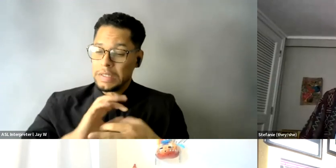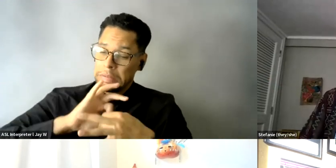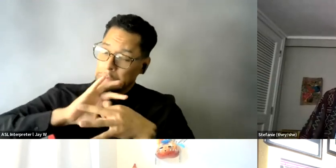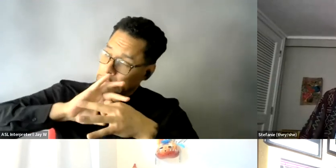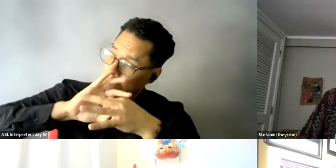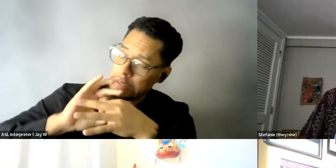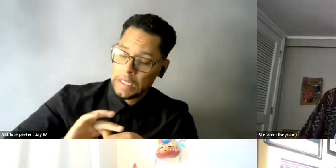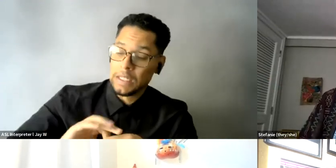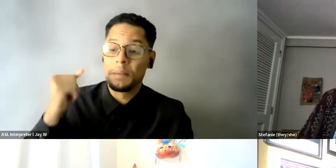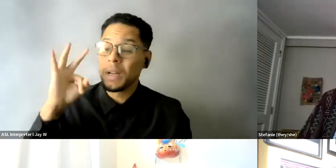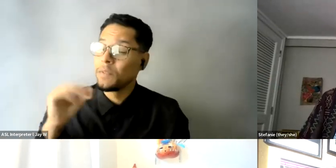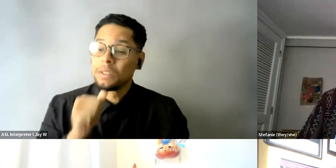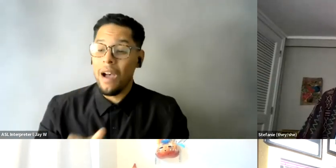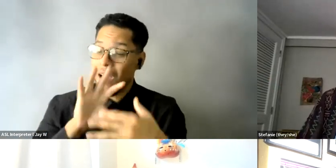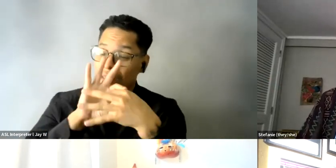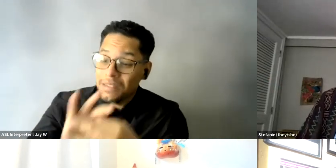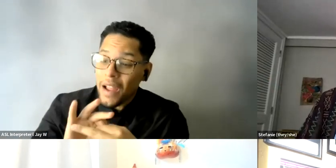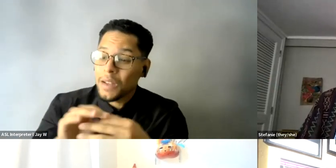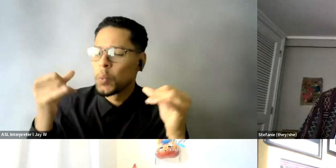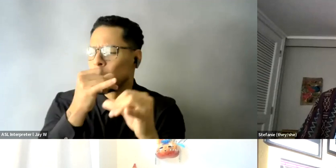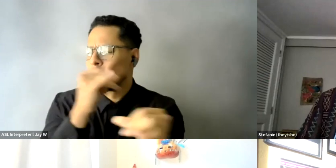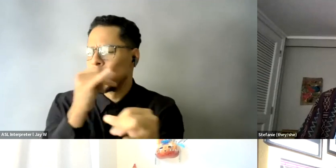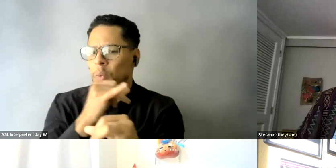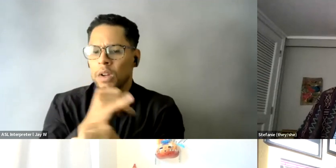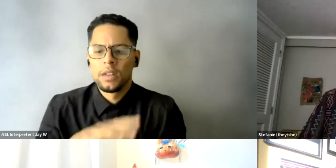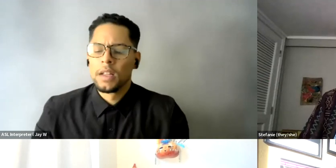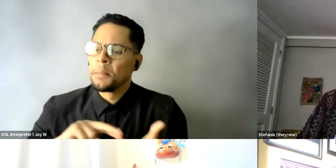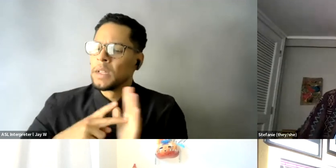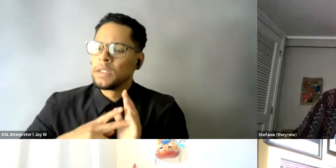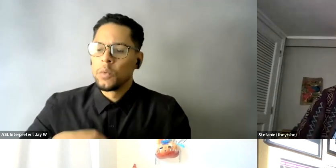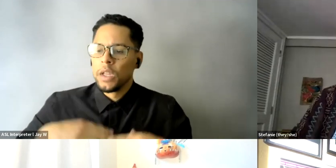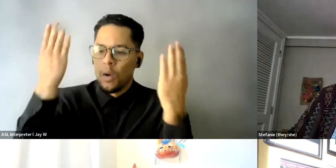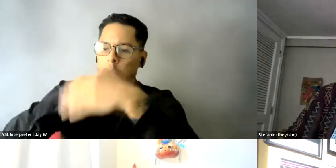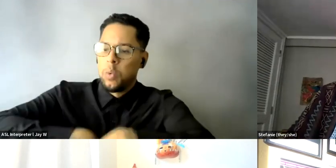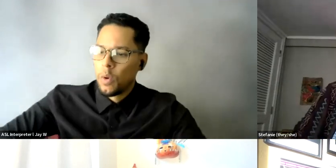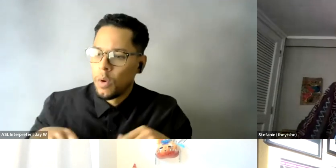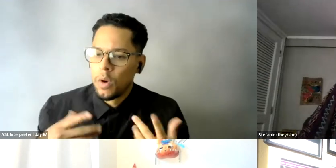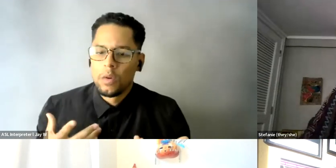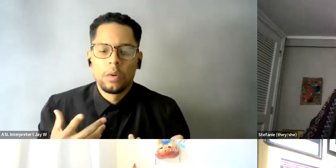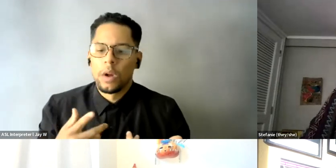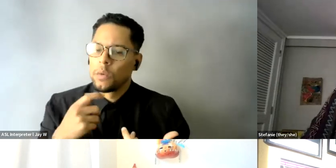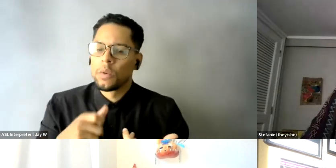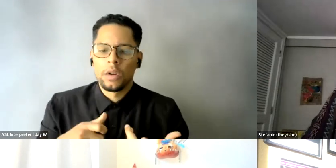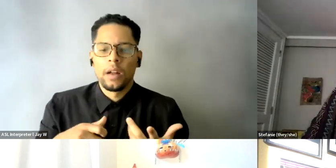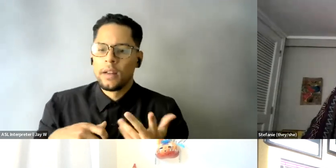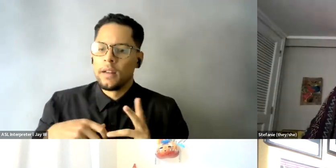vein, you know, we are not seeing something that deeply needs to be seen. We're not getting to the root of the root of the root.